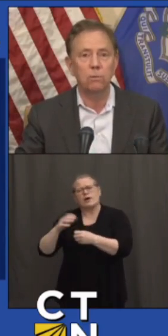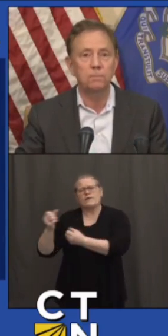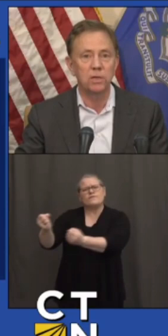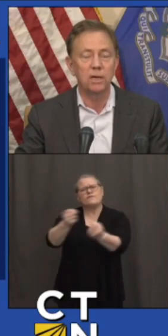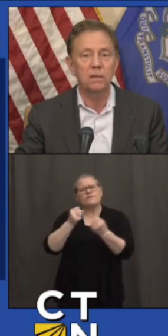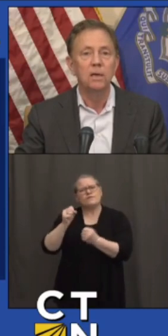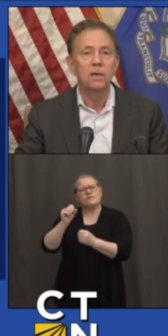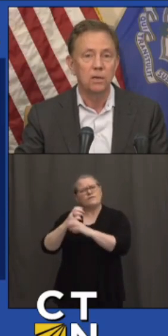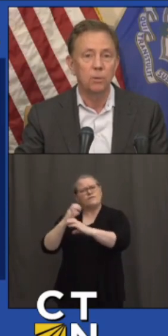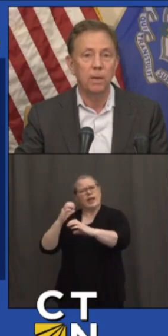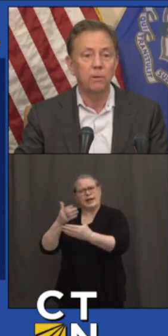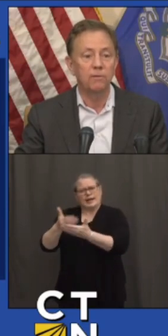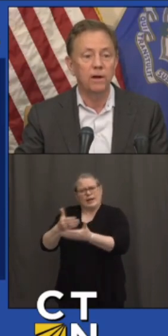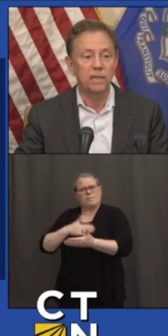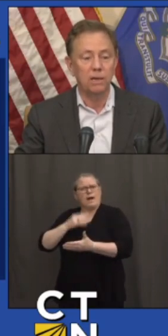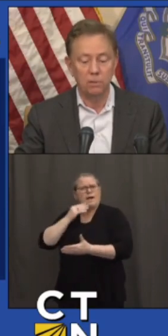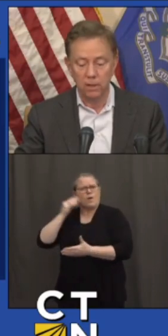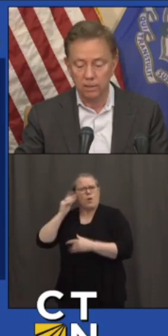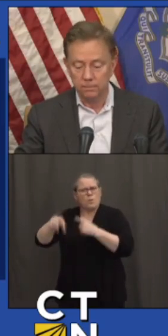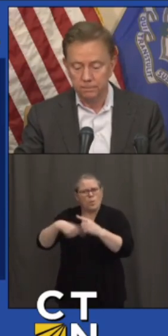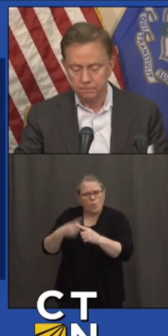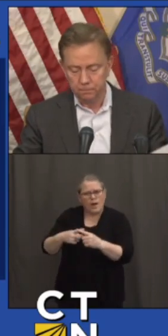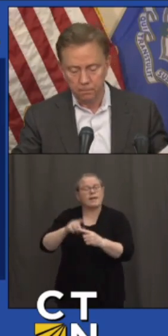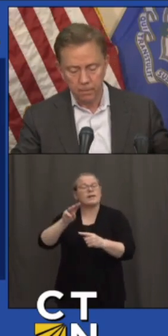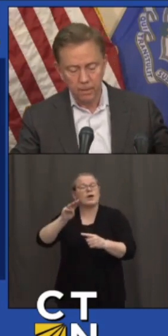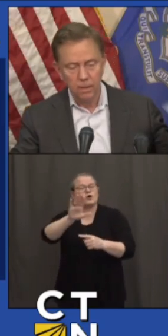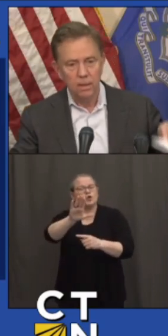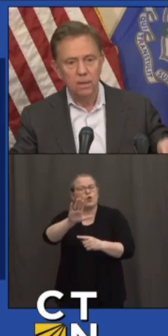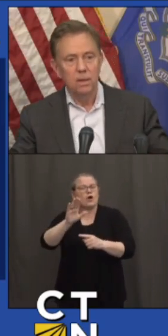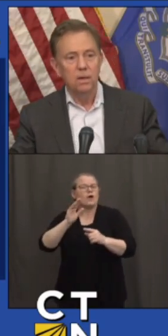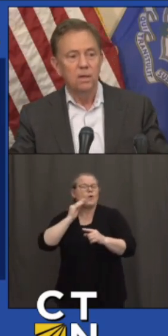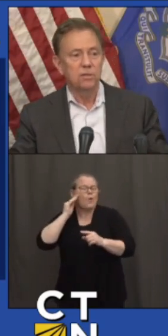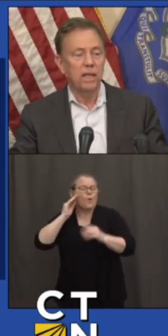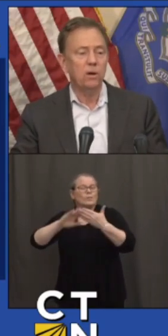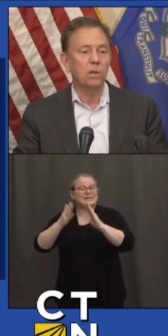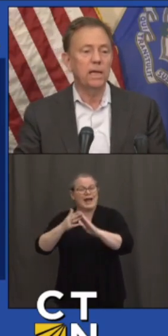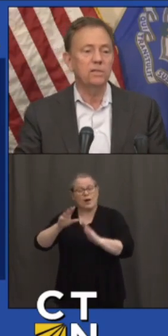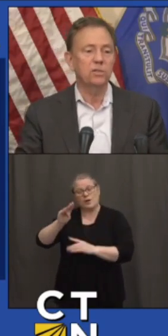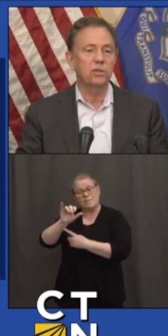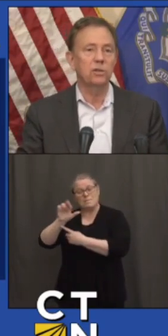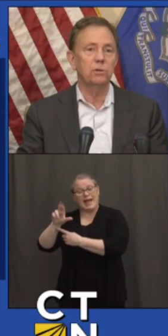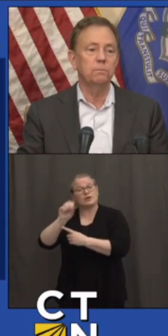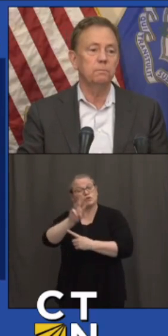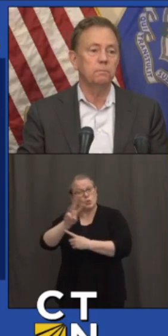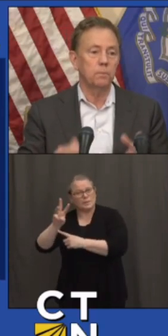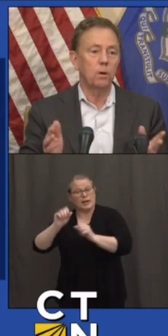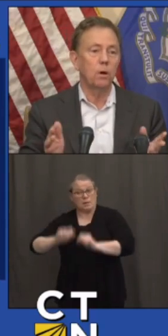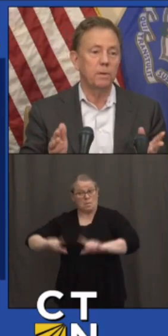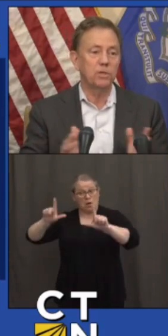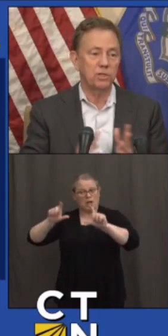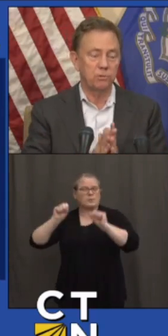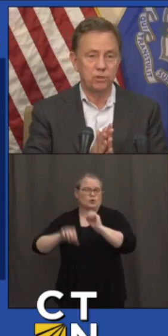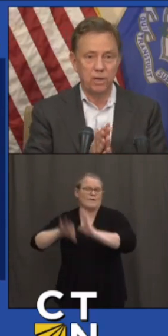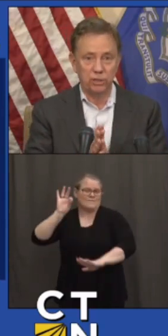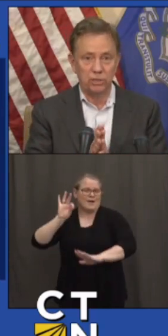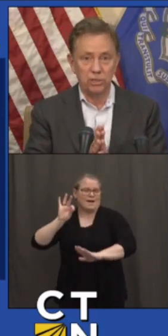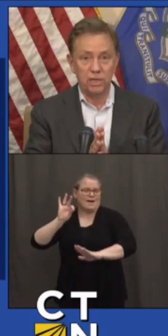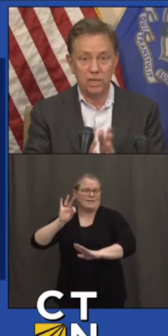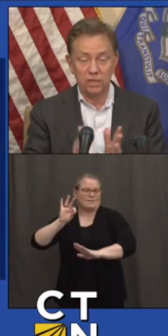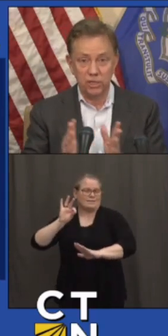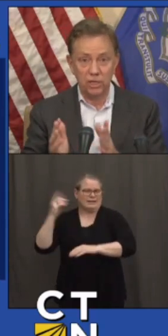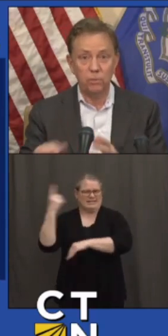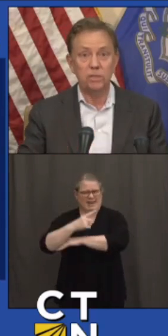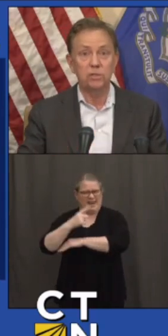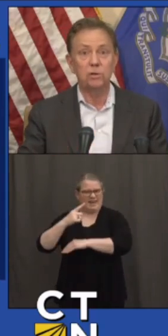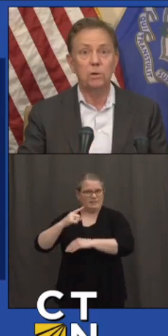mayor's website. You'll be able to find out there. So that all leads us to our business restrictions